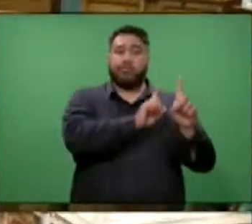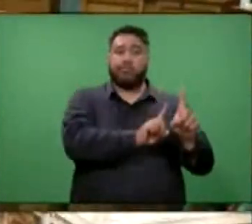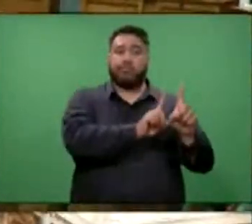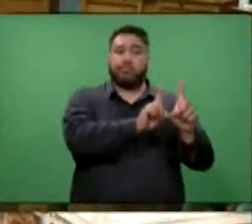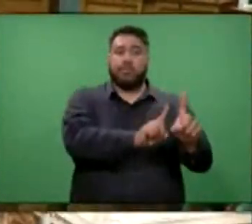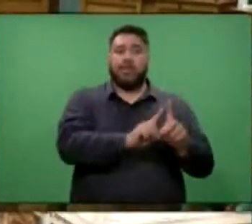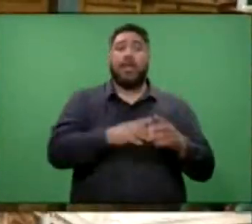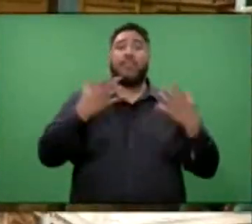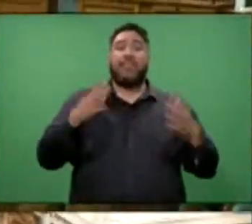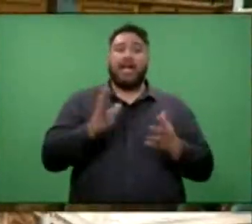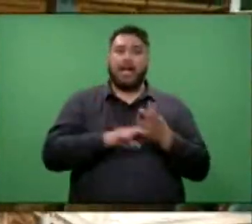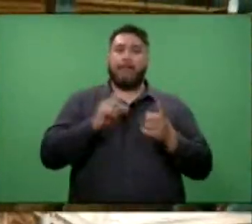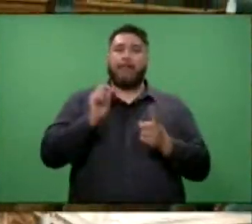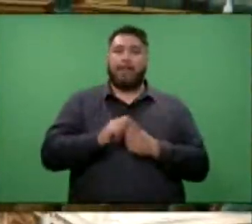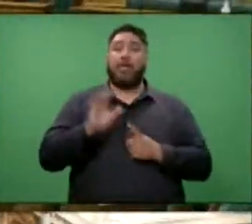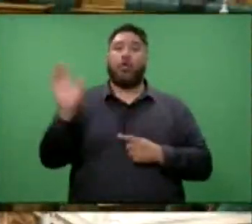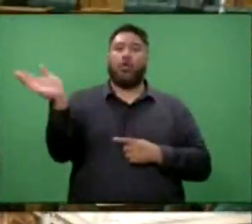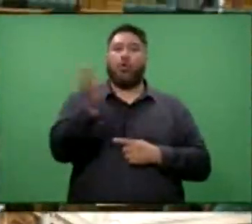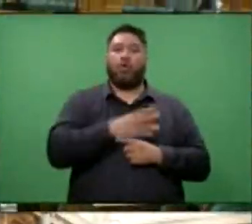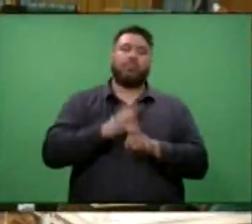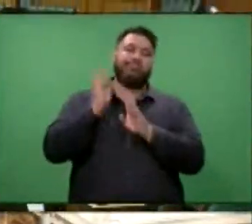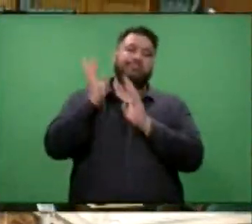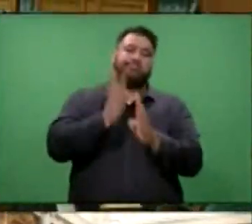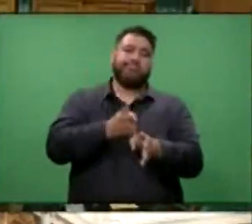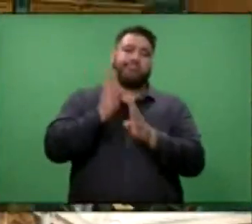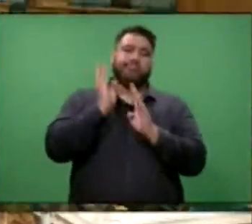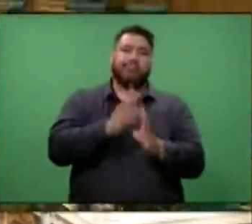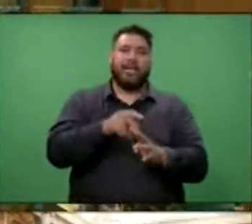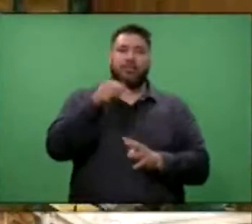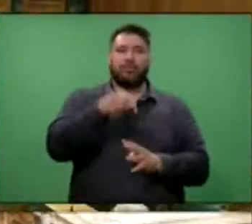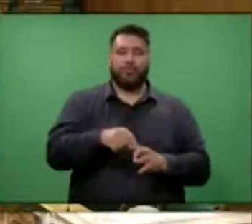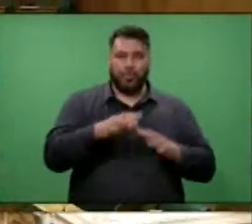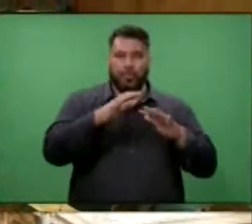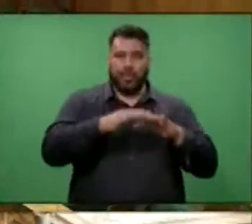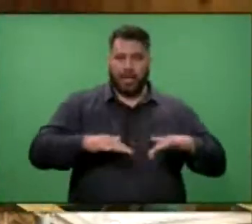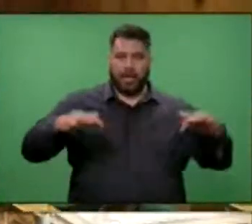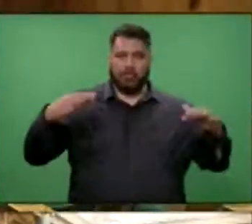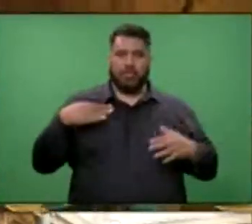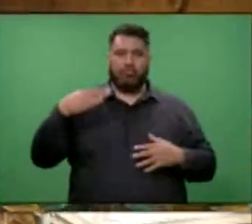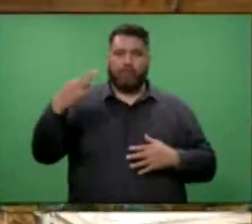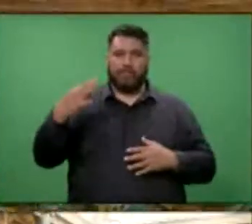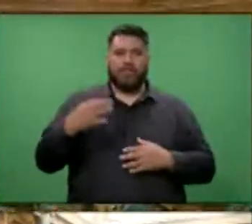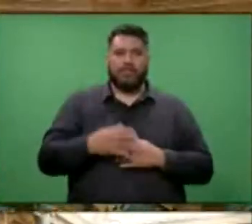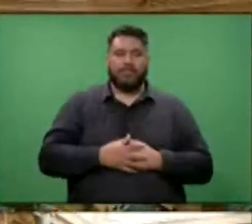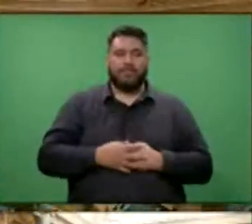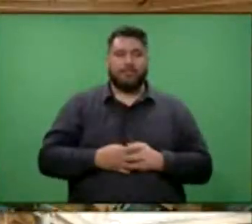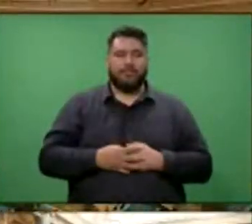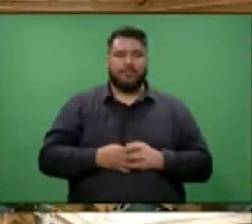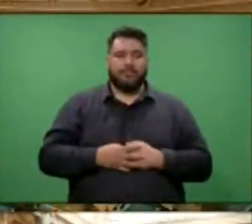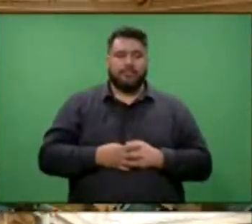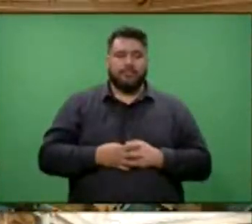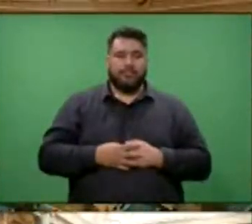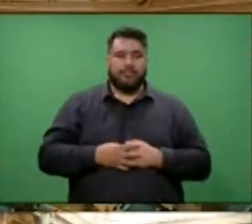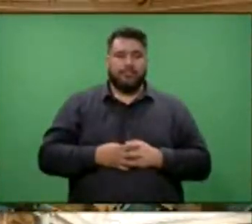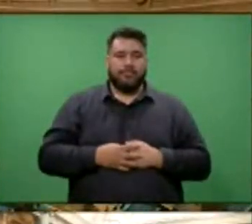They're entering the House of Representatives, the Clerks of the House and the Prime Minister.